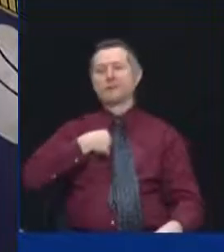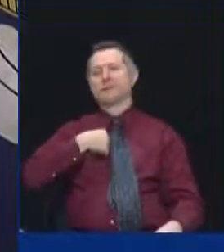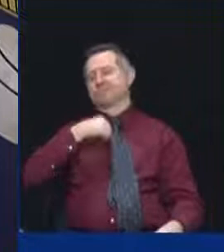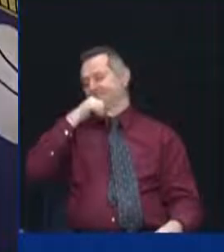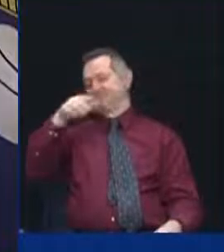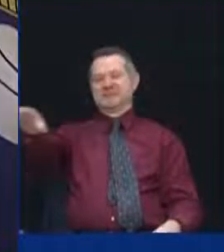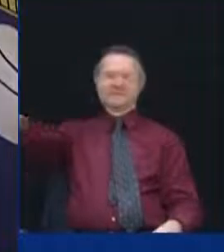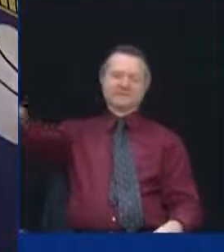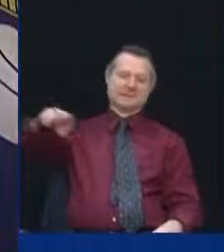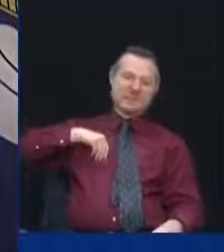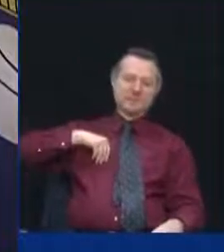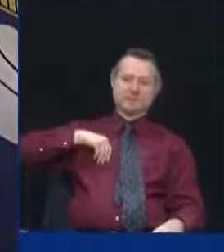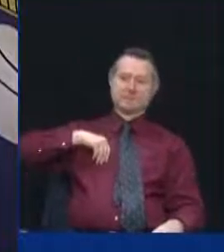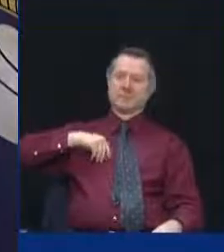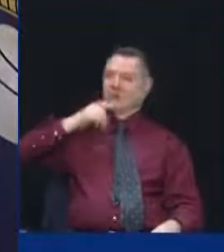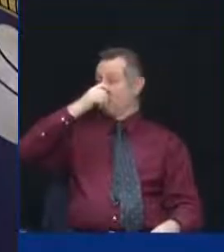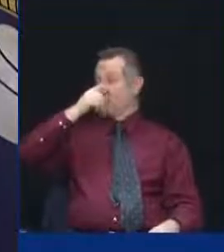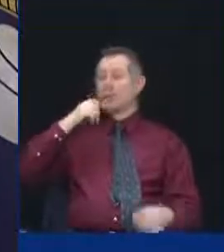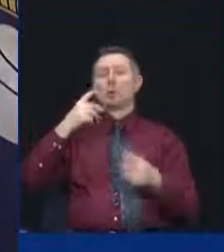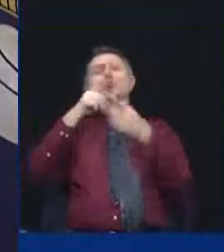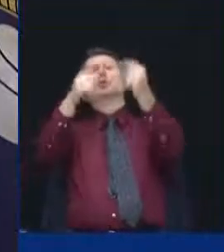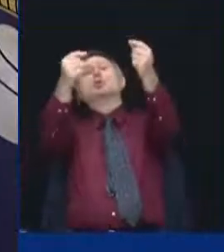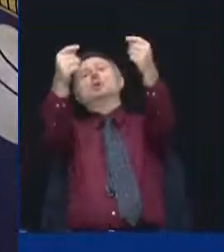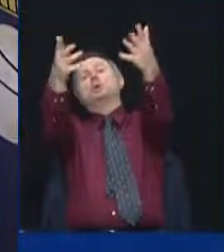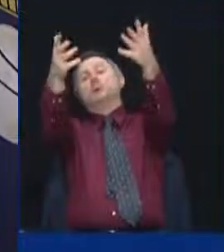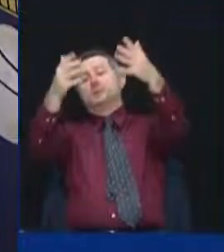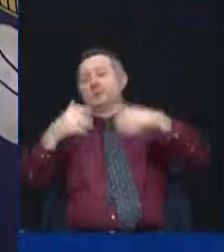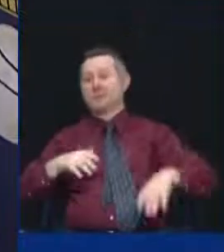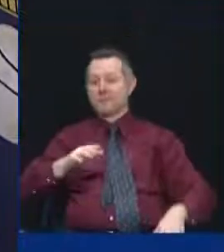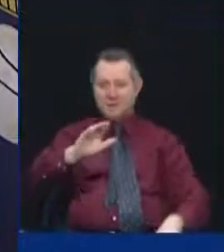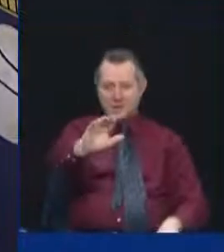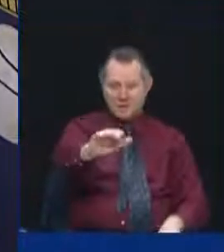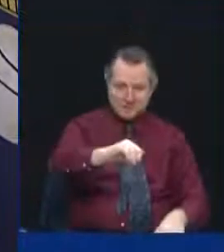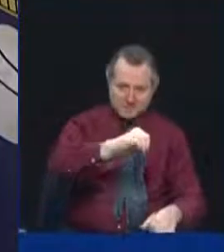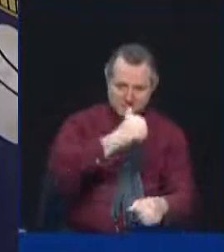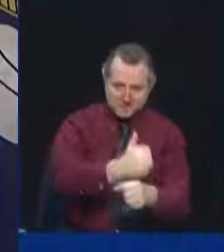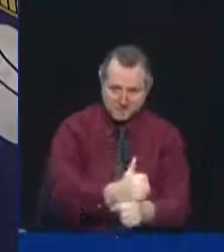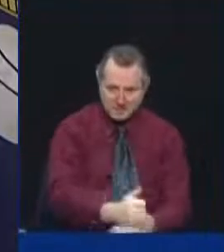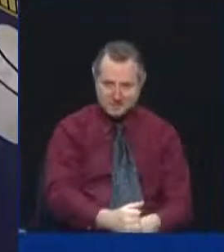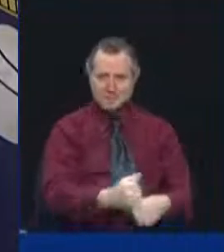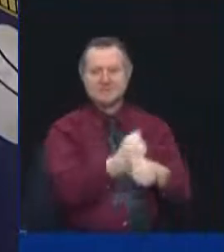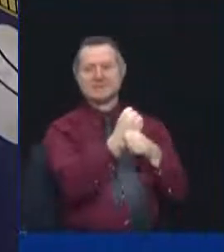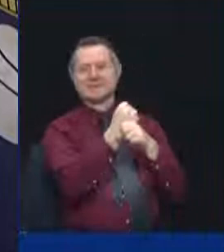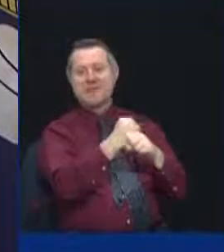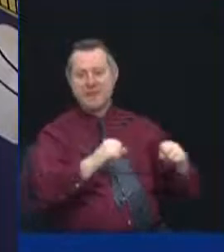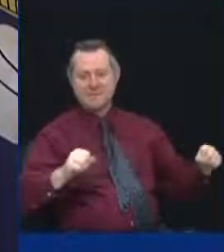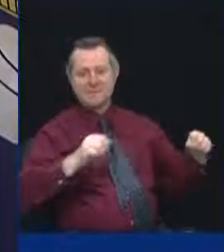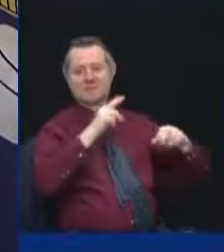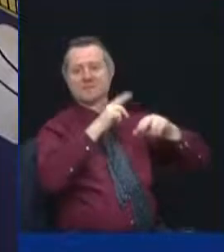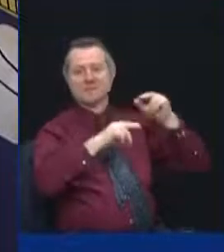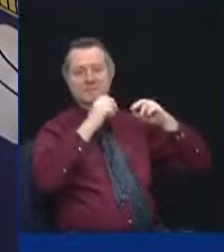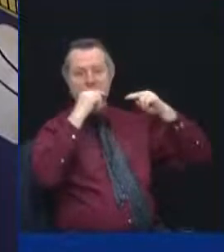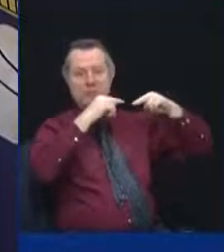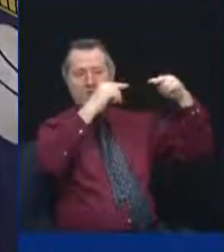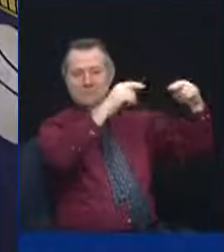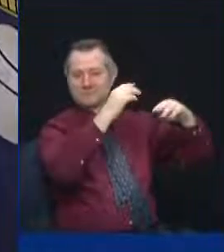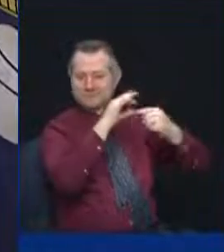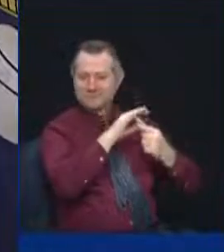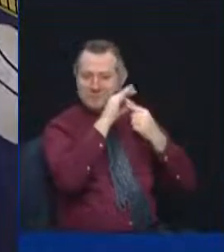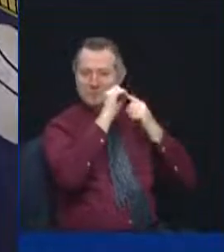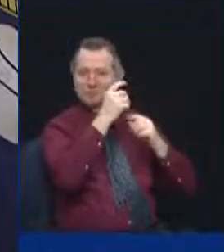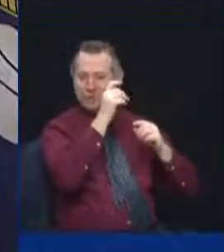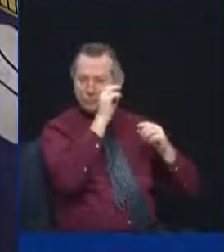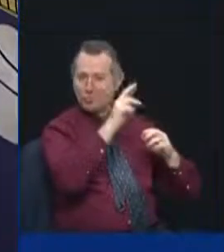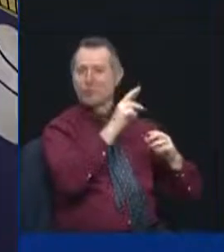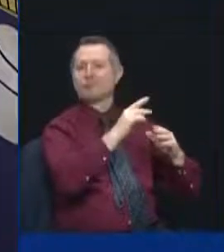it. Well, what do? Run safe shelters. Run safe shelters. What do the